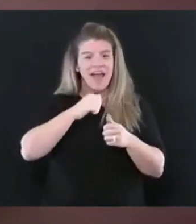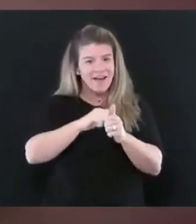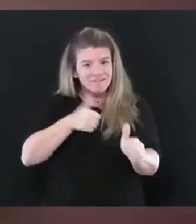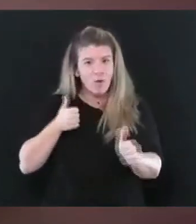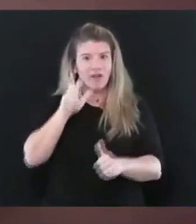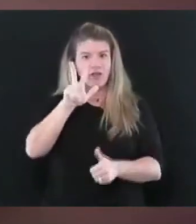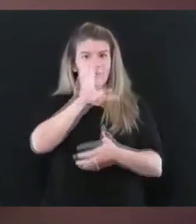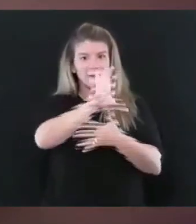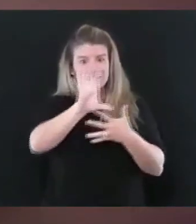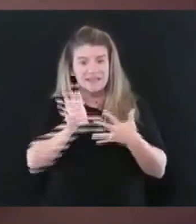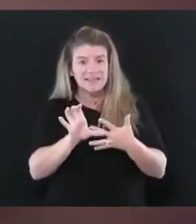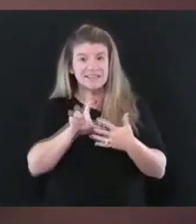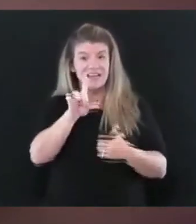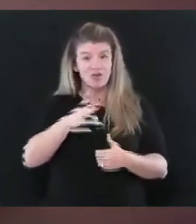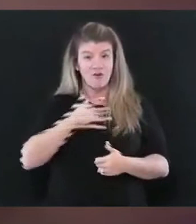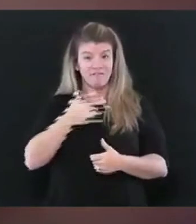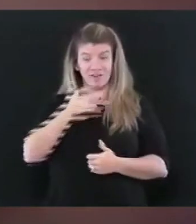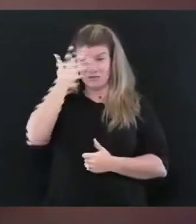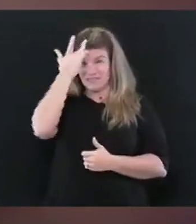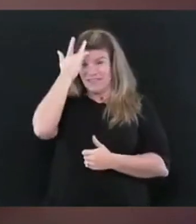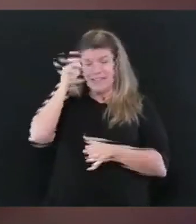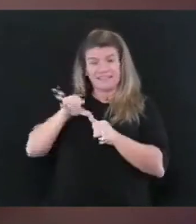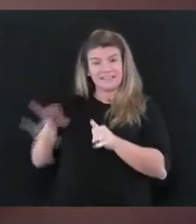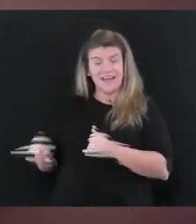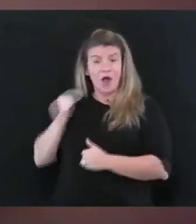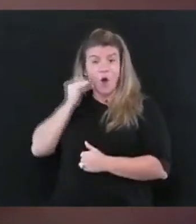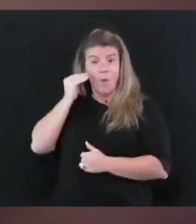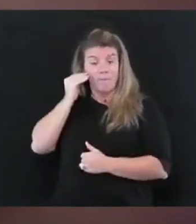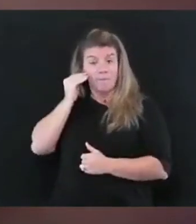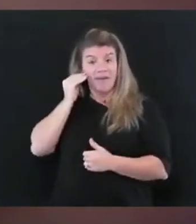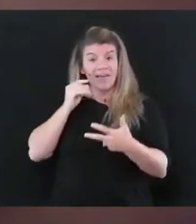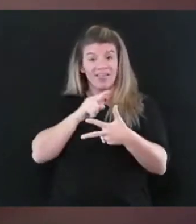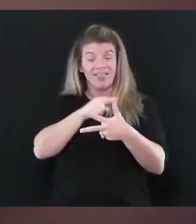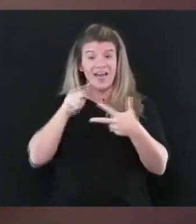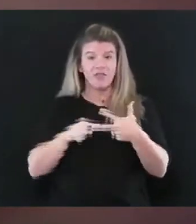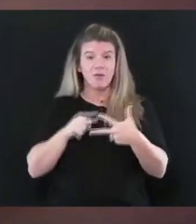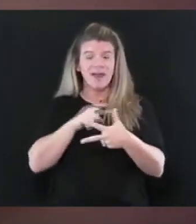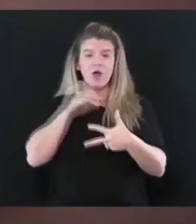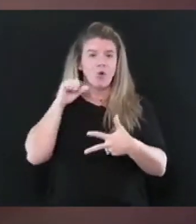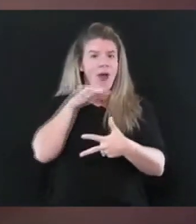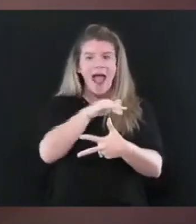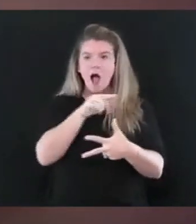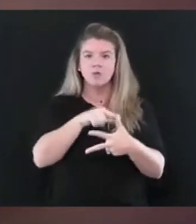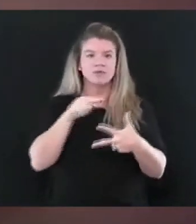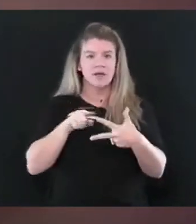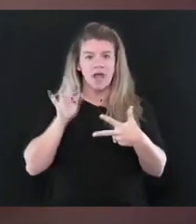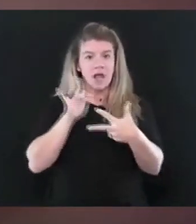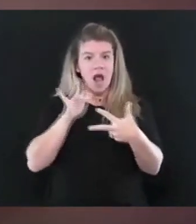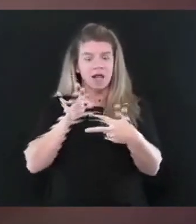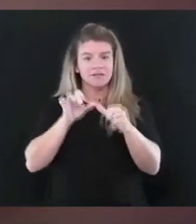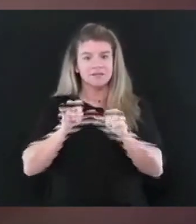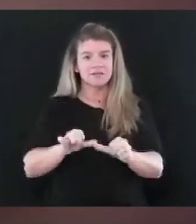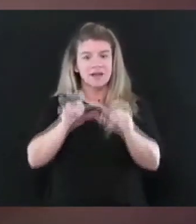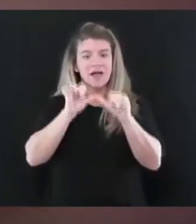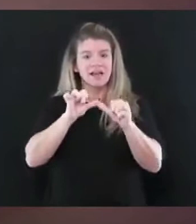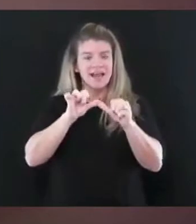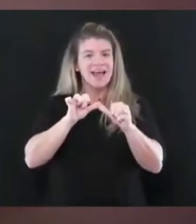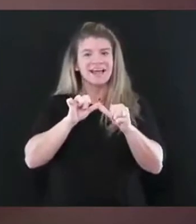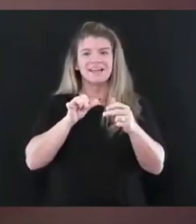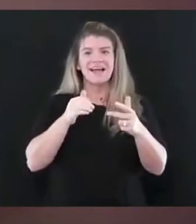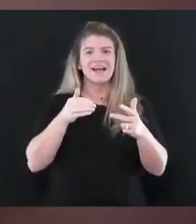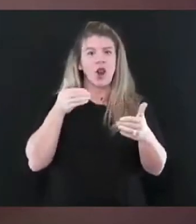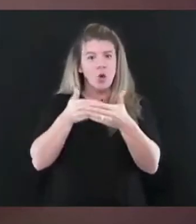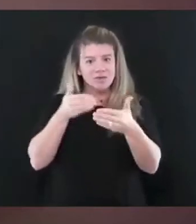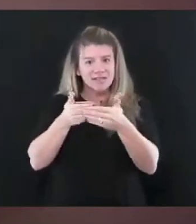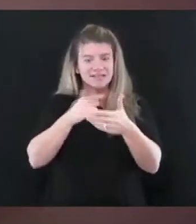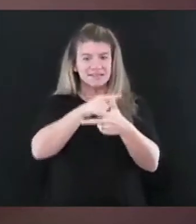3 C's: crowds, closed indoor spaces, close constant contact with people you don't live with. These are really effective